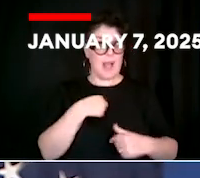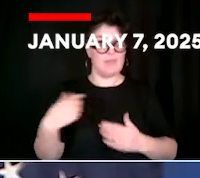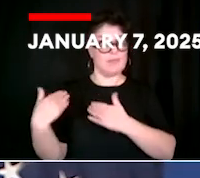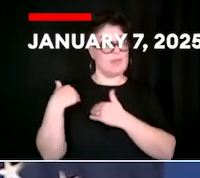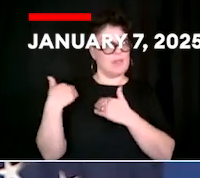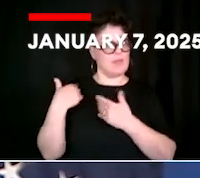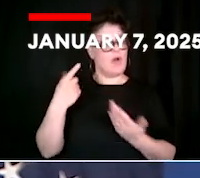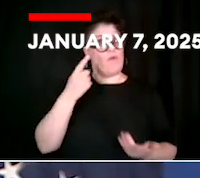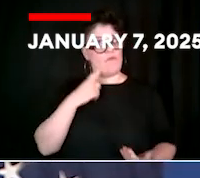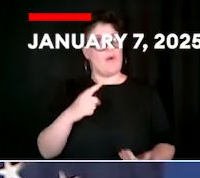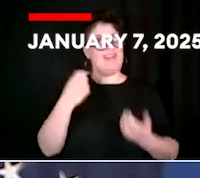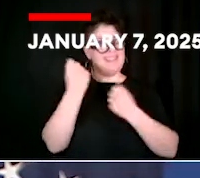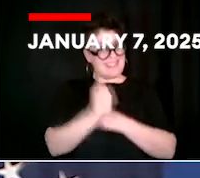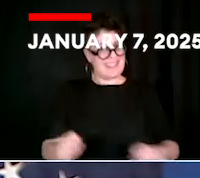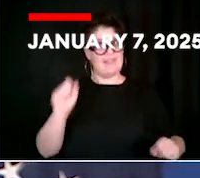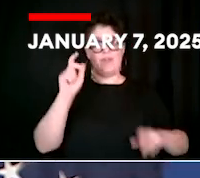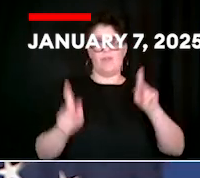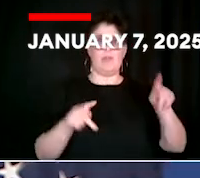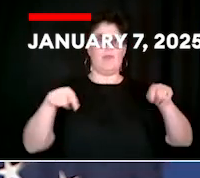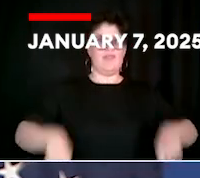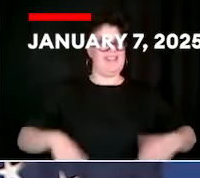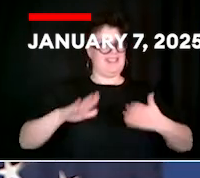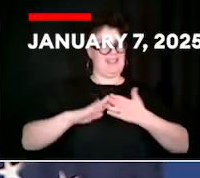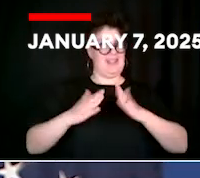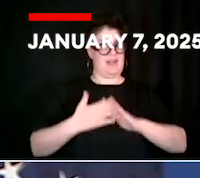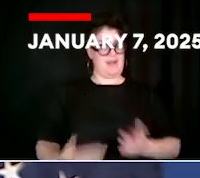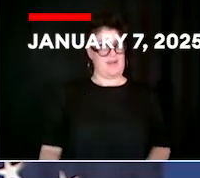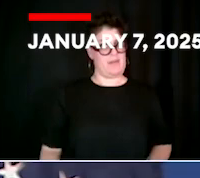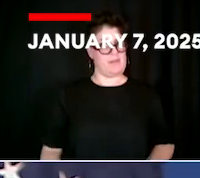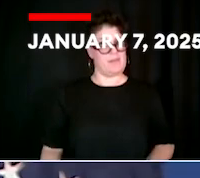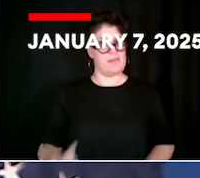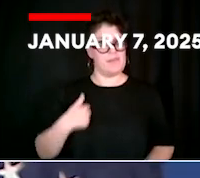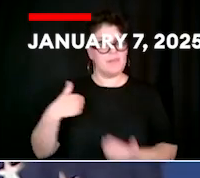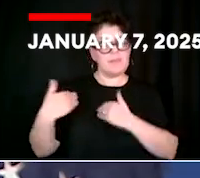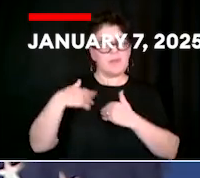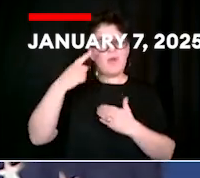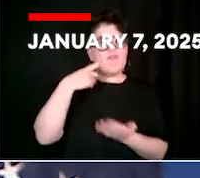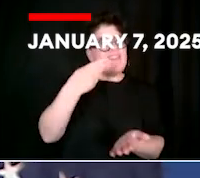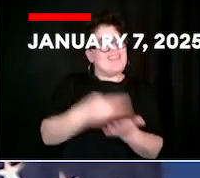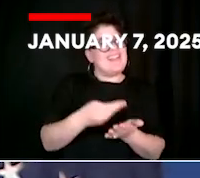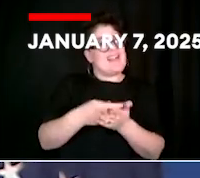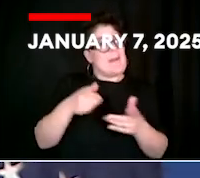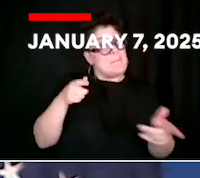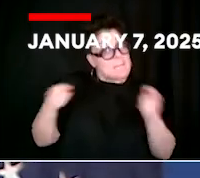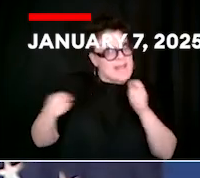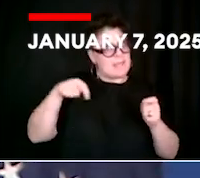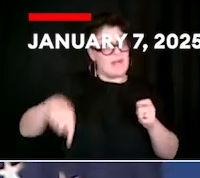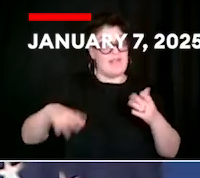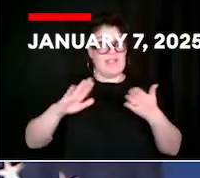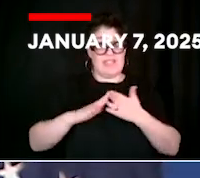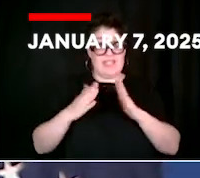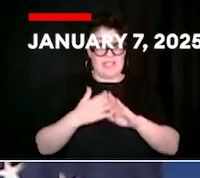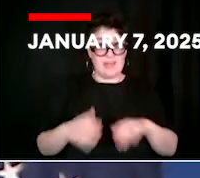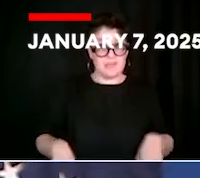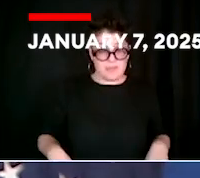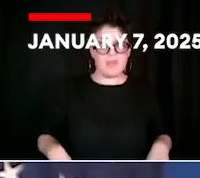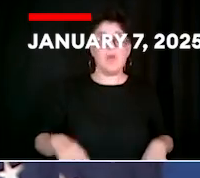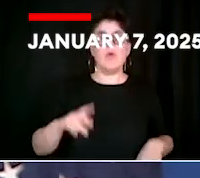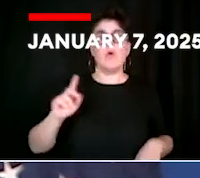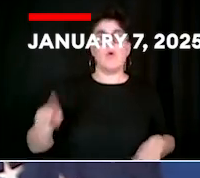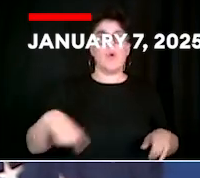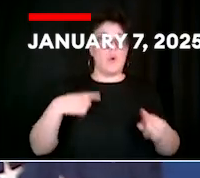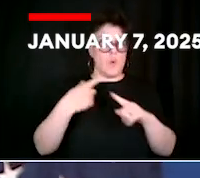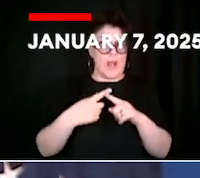safety of the people of this city. I'm responsible for the fiscal management of this city. And when you look at what the bond raters are